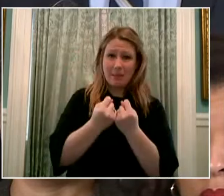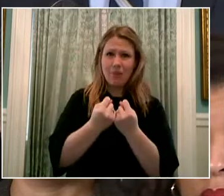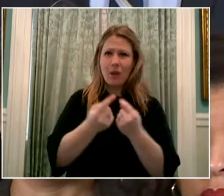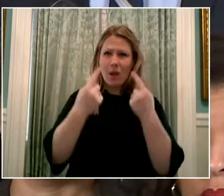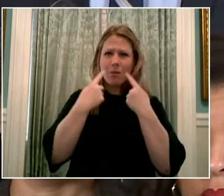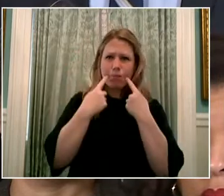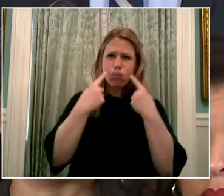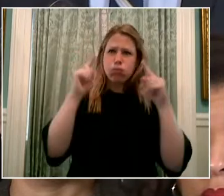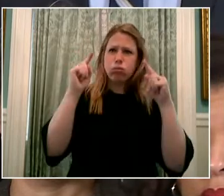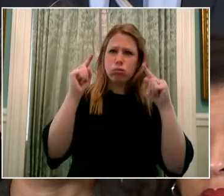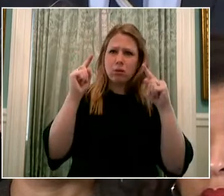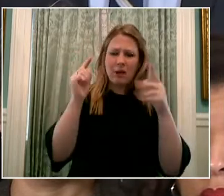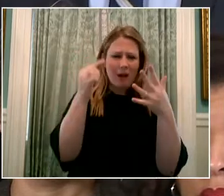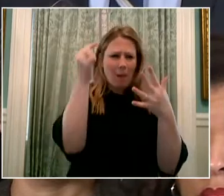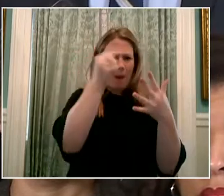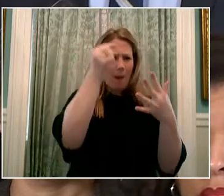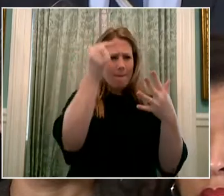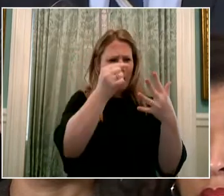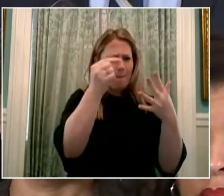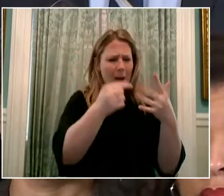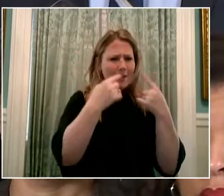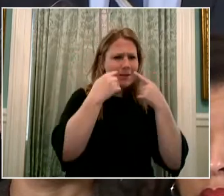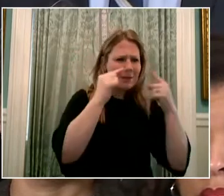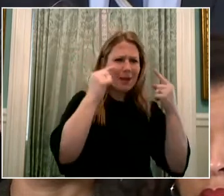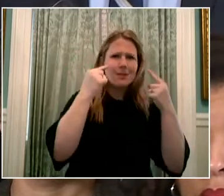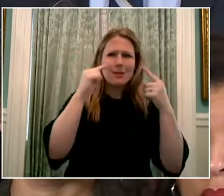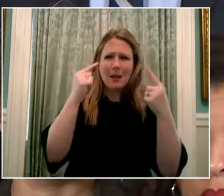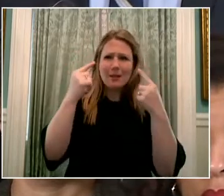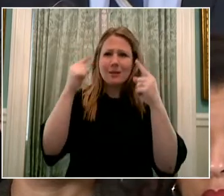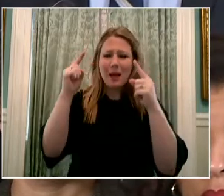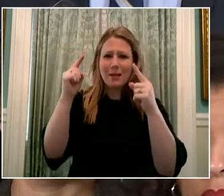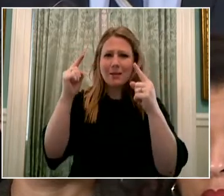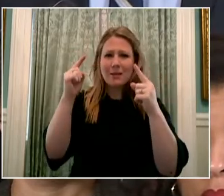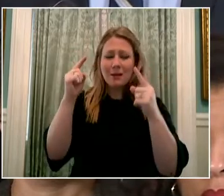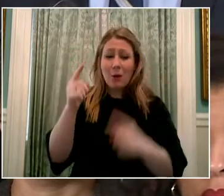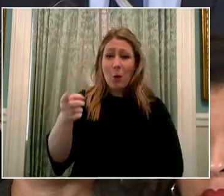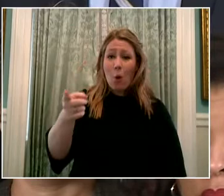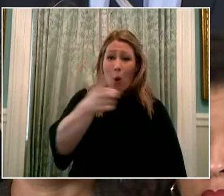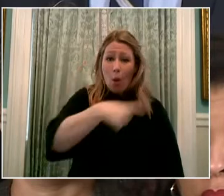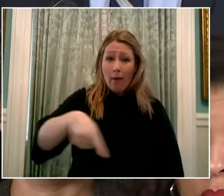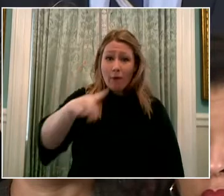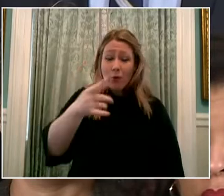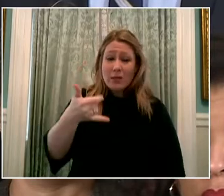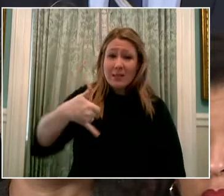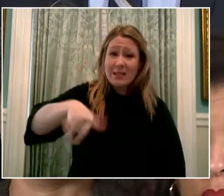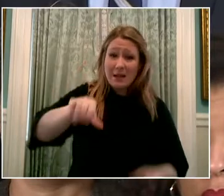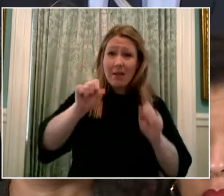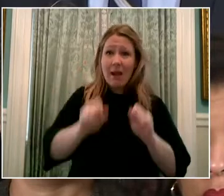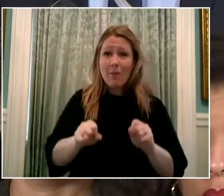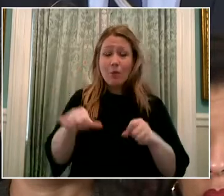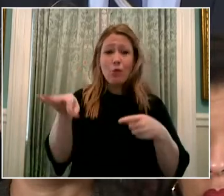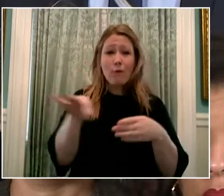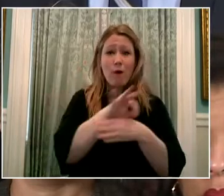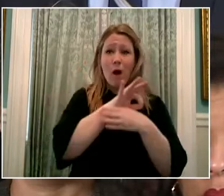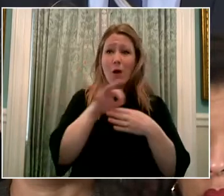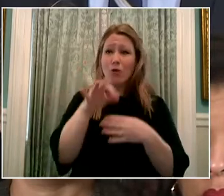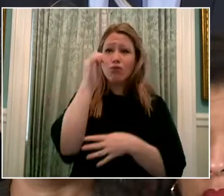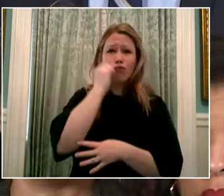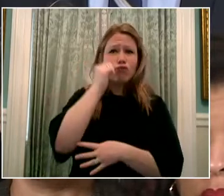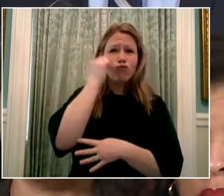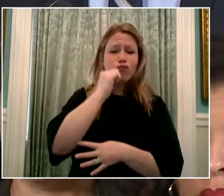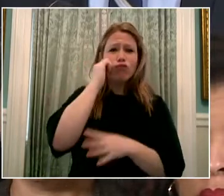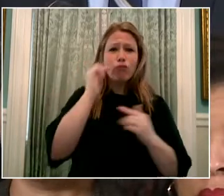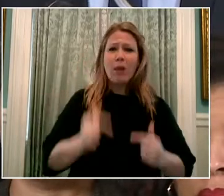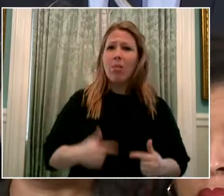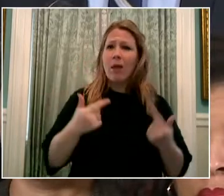function in this city in spite of this humanitarian crisis dropped in our laps. People believe, well, it can't be that bad of a crisis. You're still making